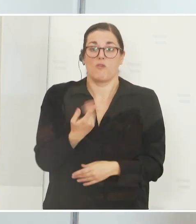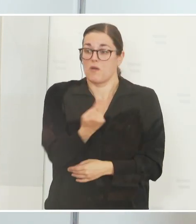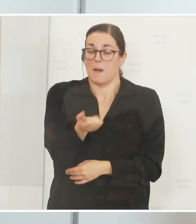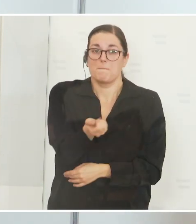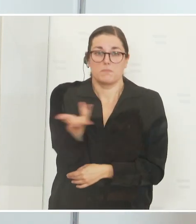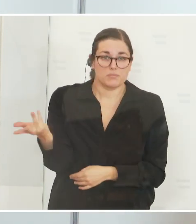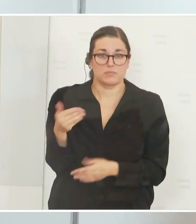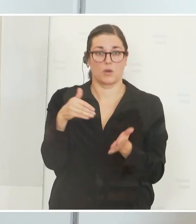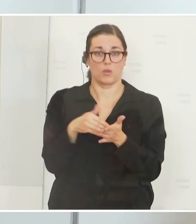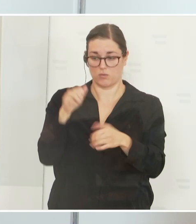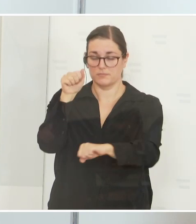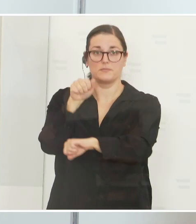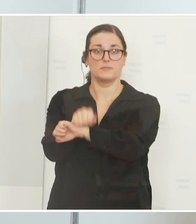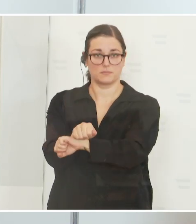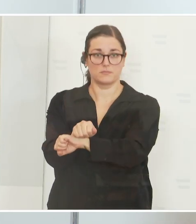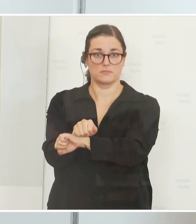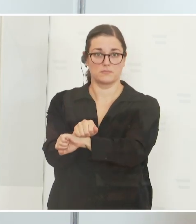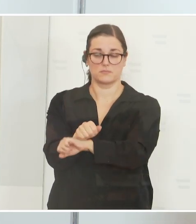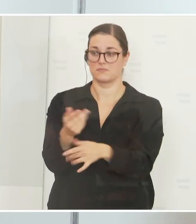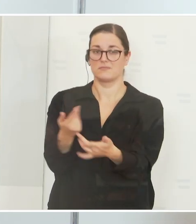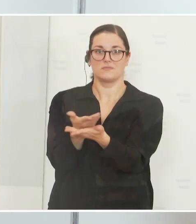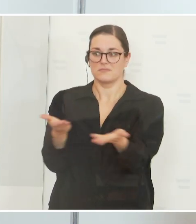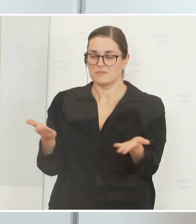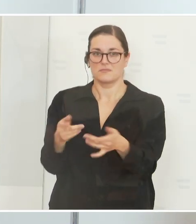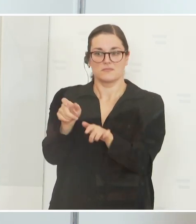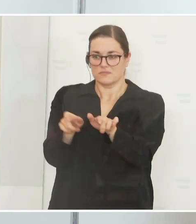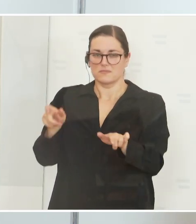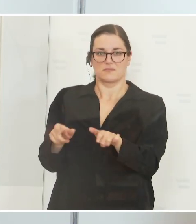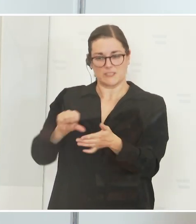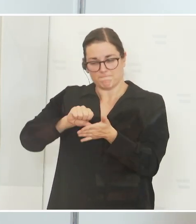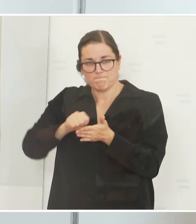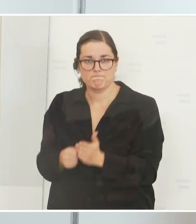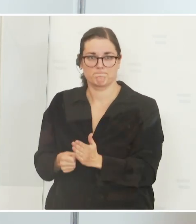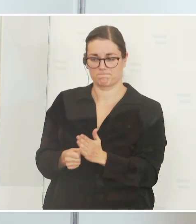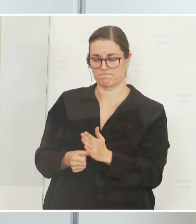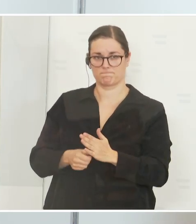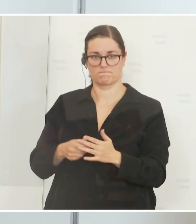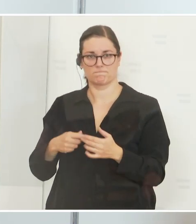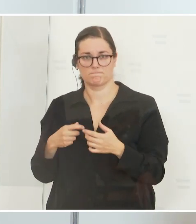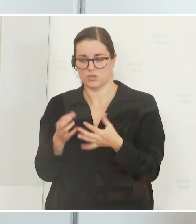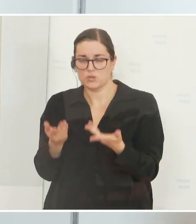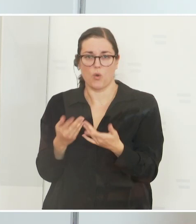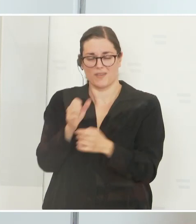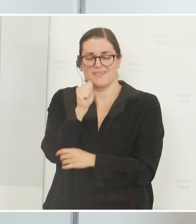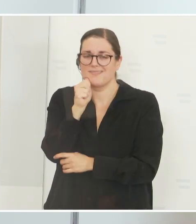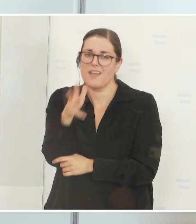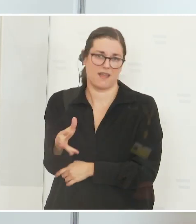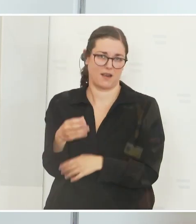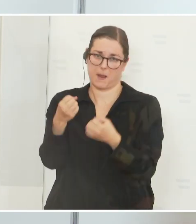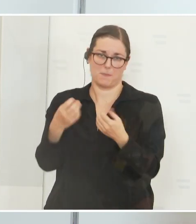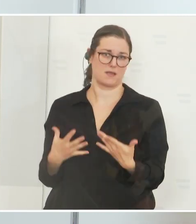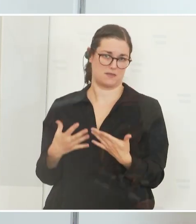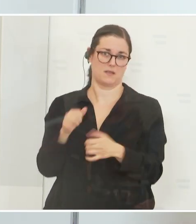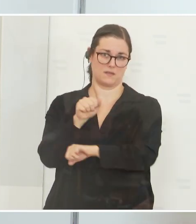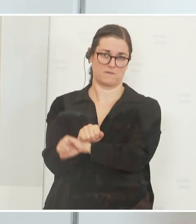What dialogue can we have when people are being detained and tortured daily in KGB prisons? The real